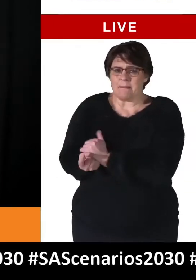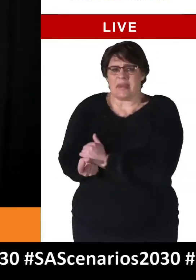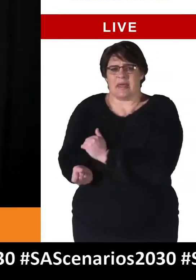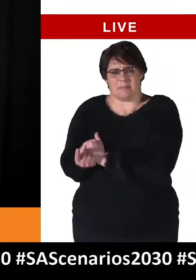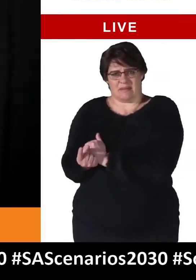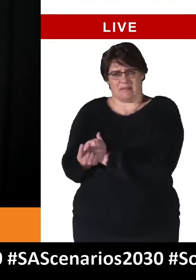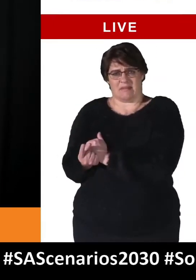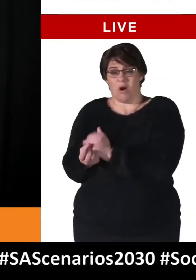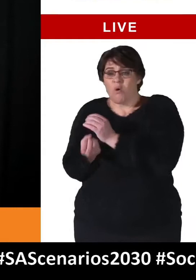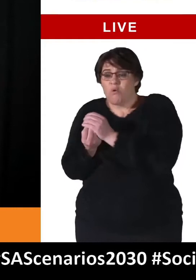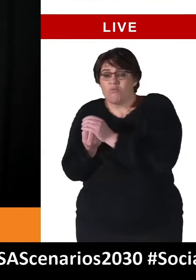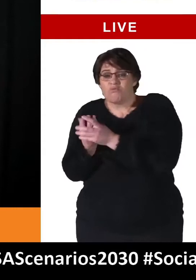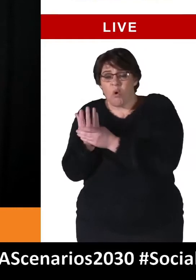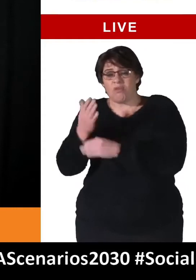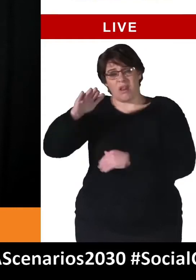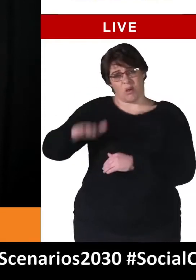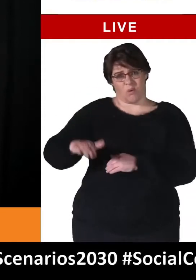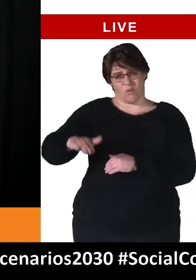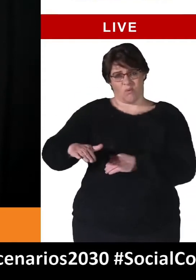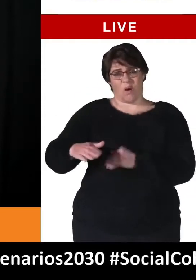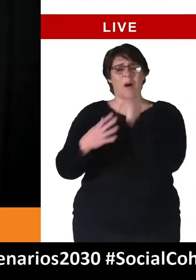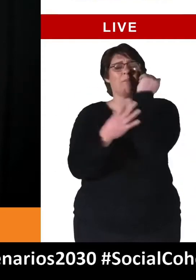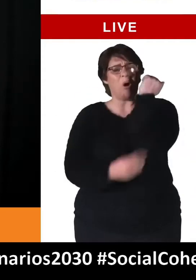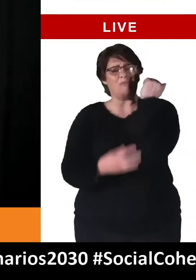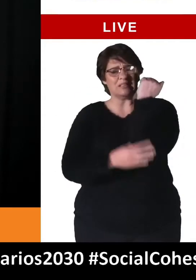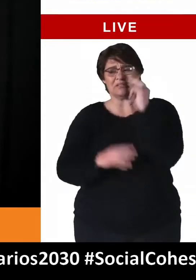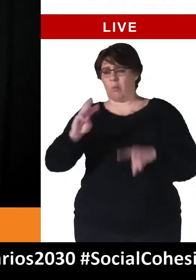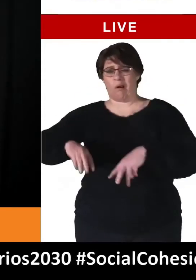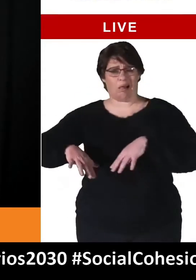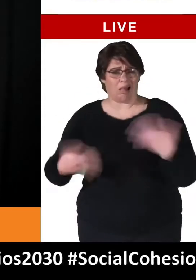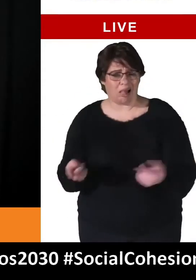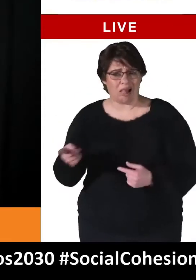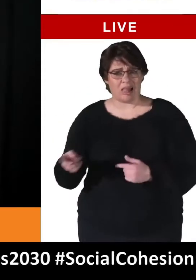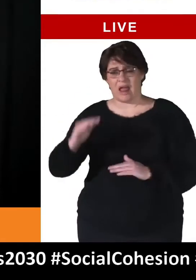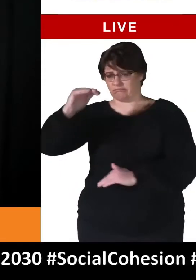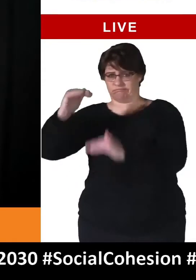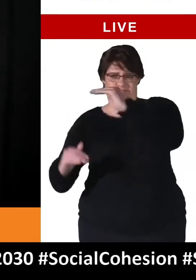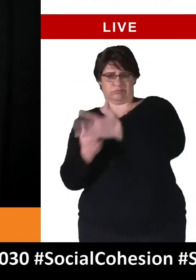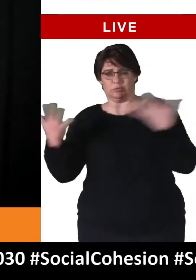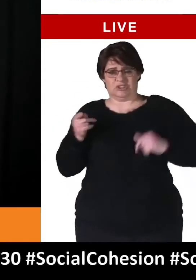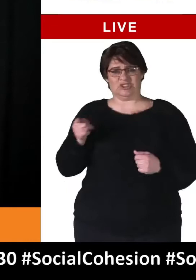and there has been low growth and high rate of poverty, unemployment, and inequality.